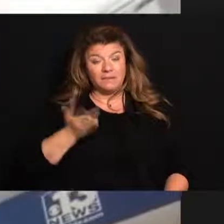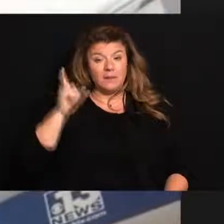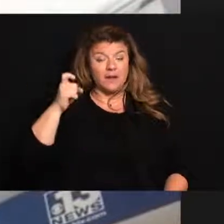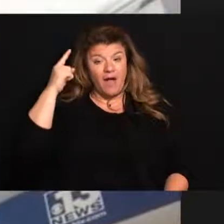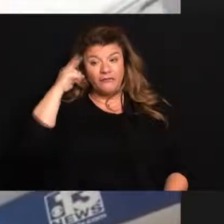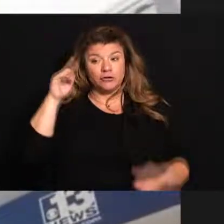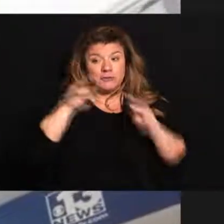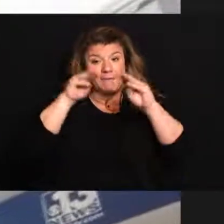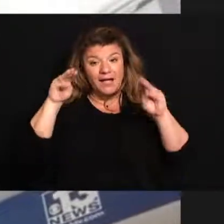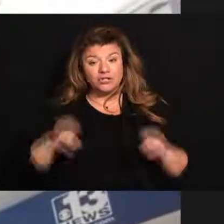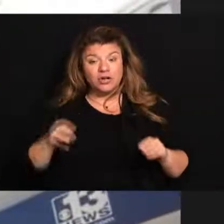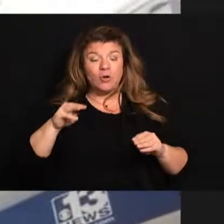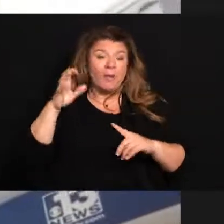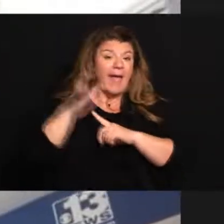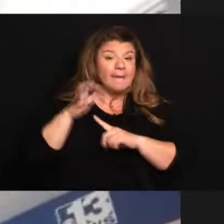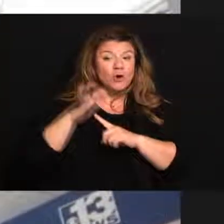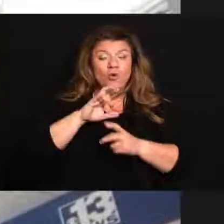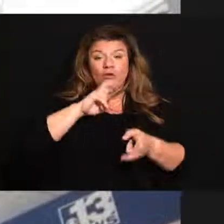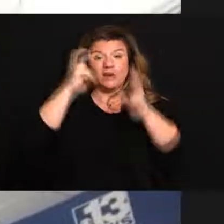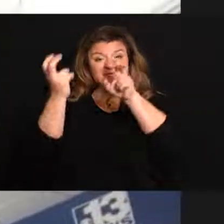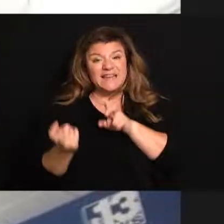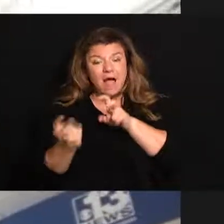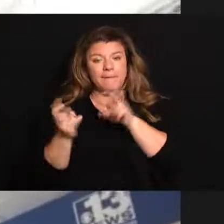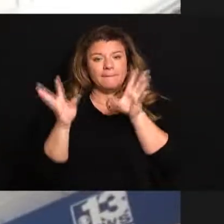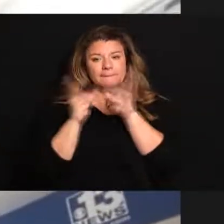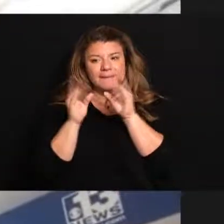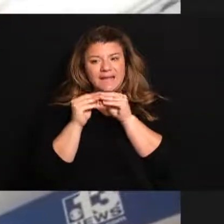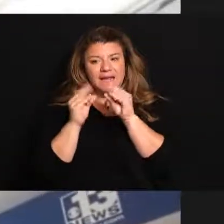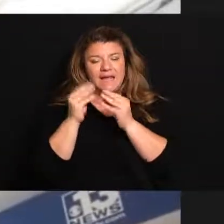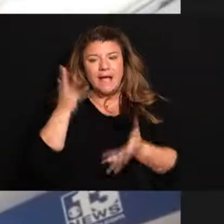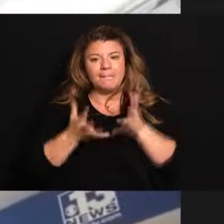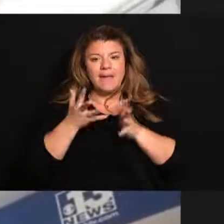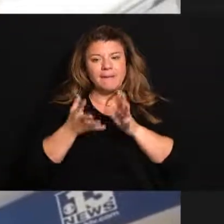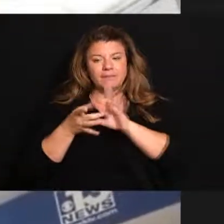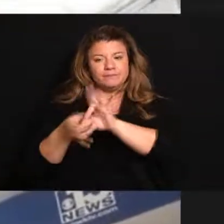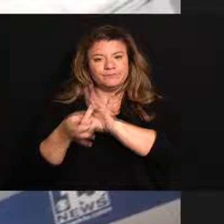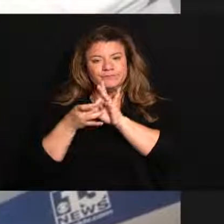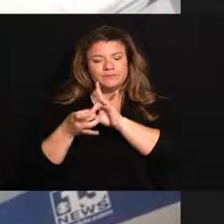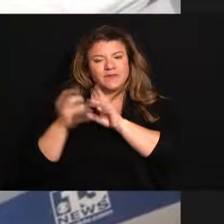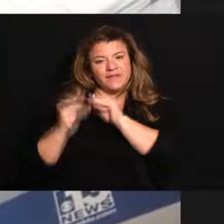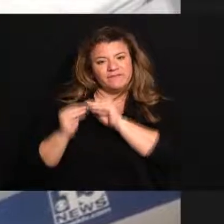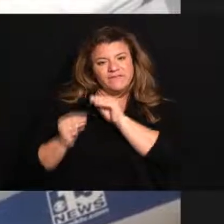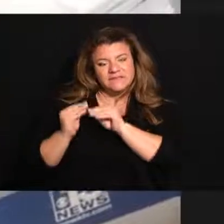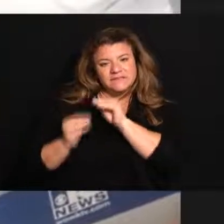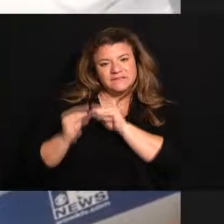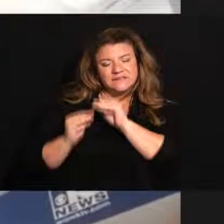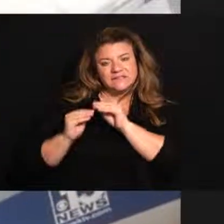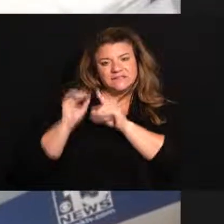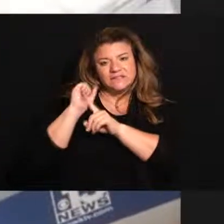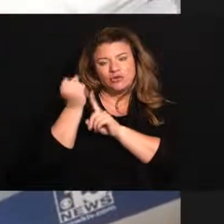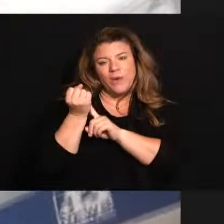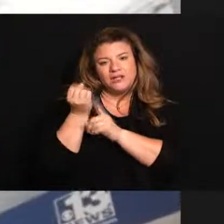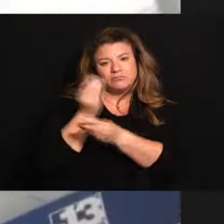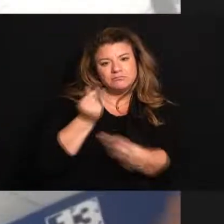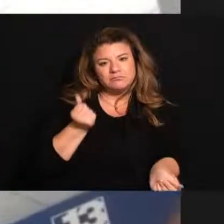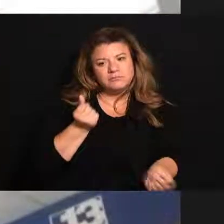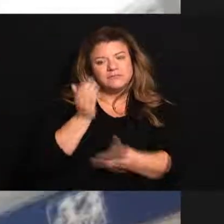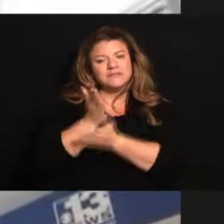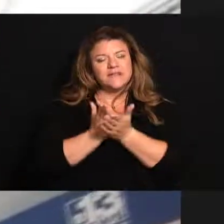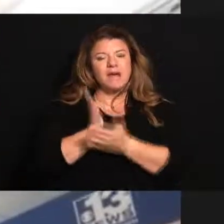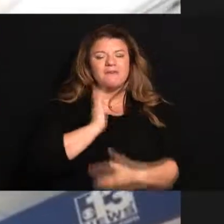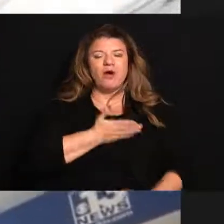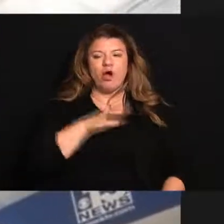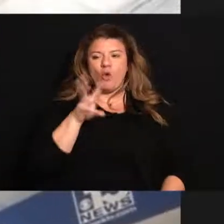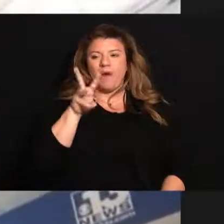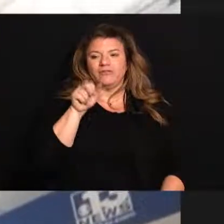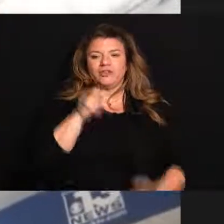Capitol for a sit-down meeting and maybe mending fences and trying to get some of West Virginia's priorities in